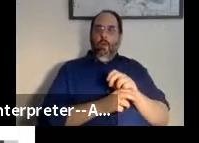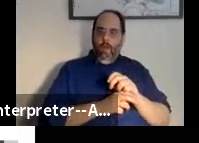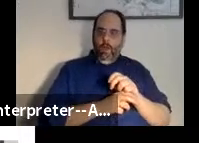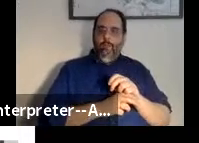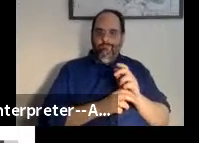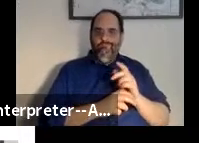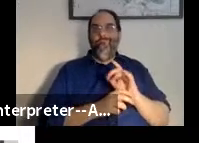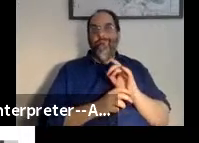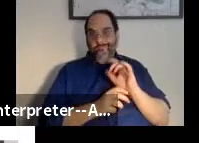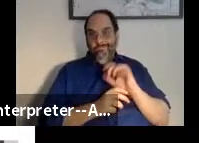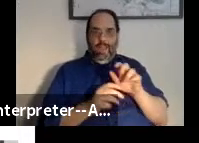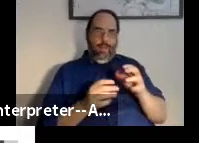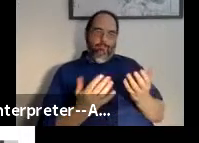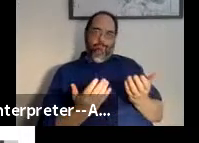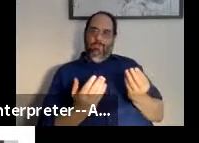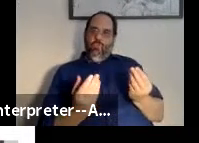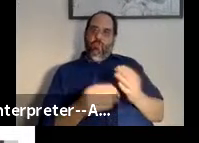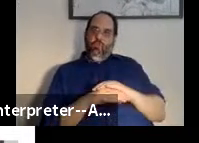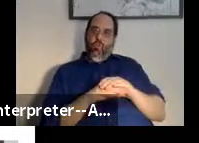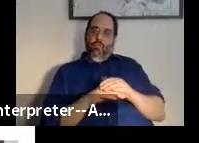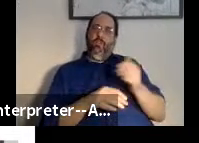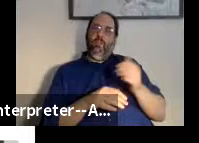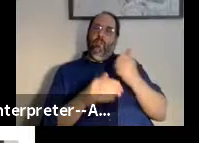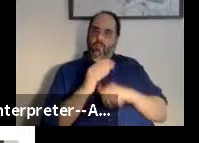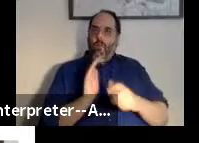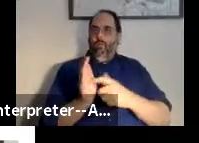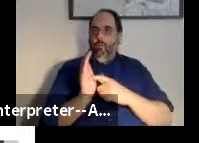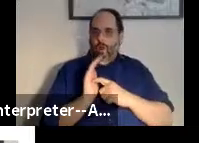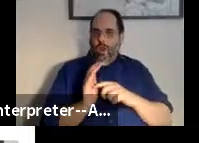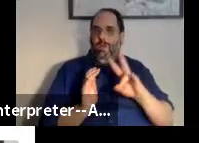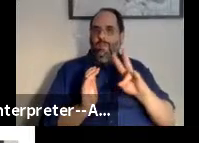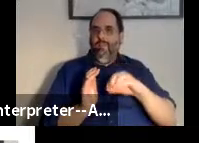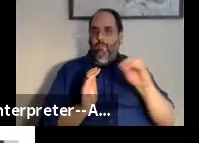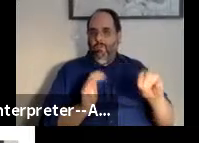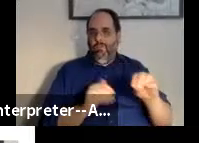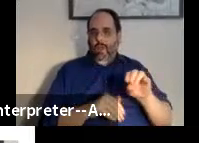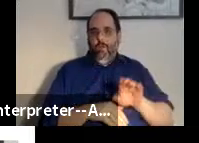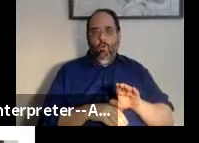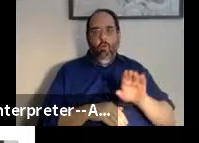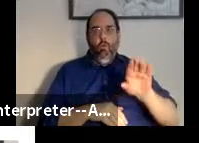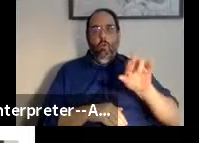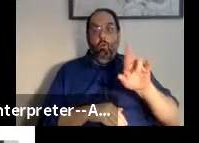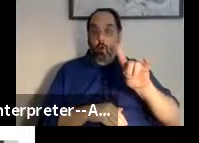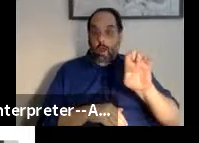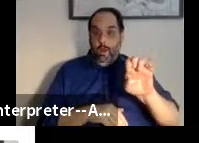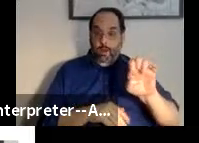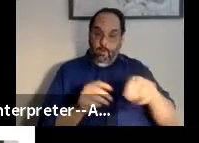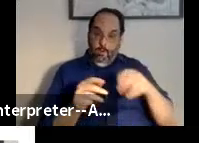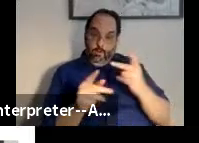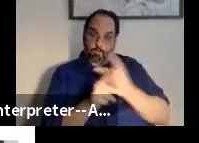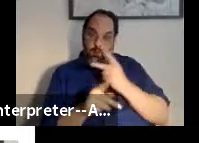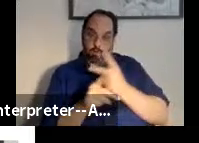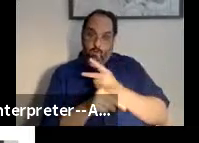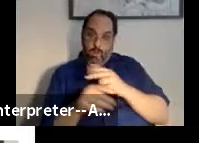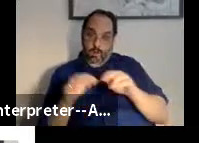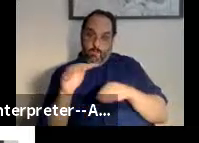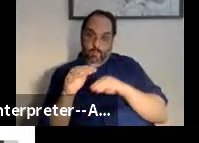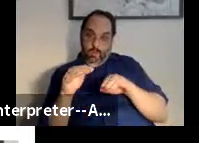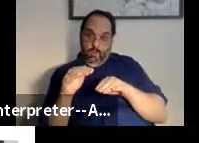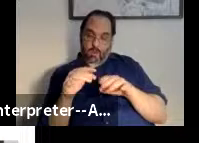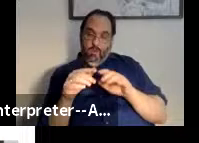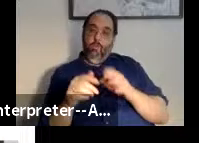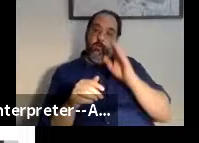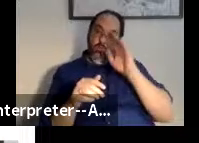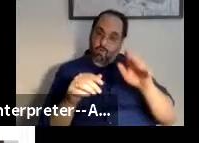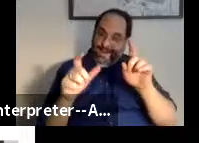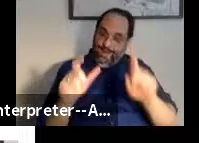meets those requirements or is under the threshold of that 7% grade. So once you determine the baseline, you do a straight test on the